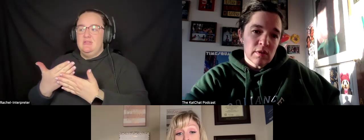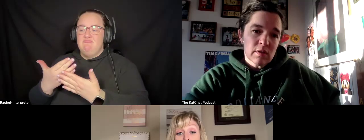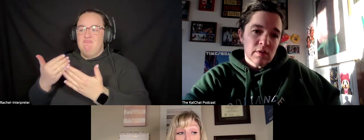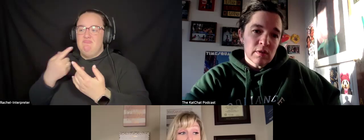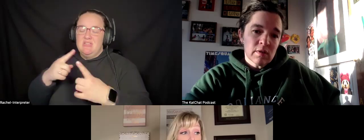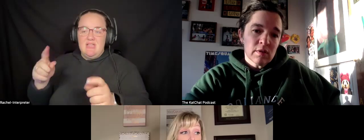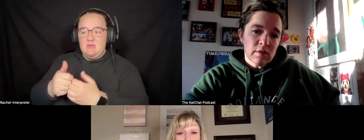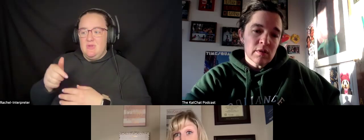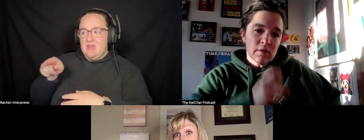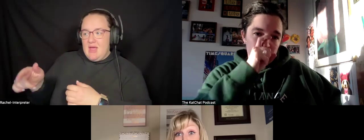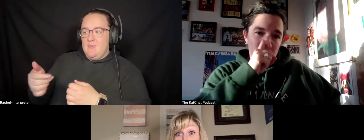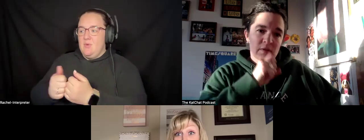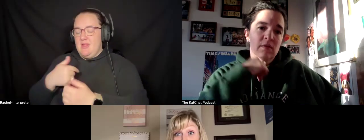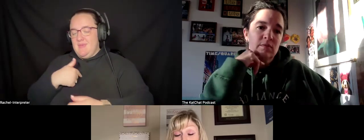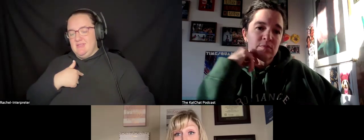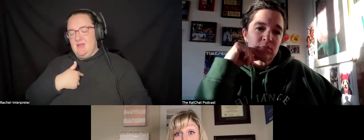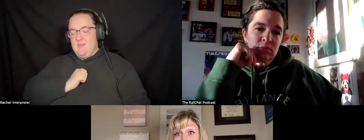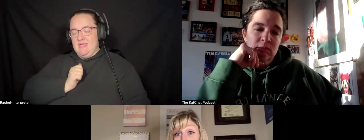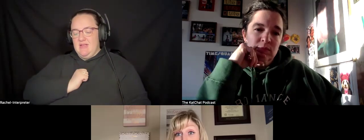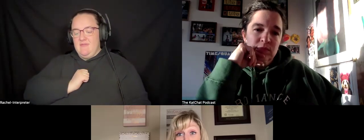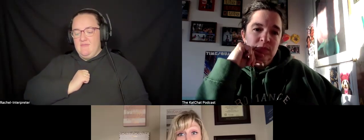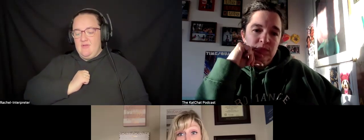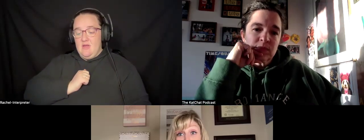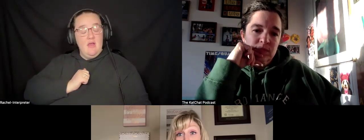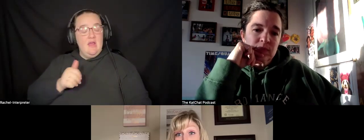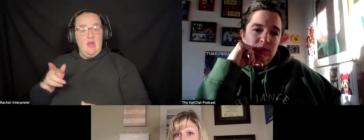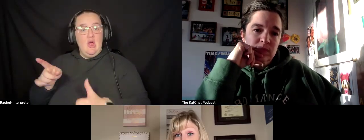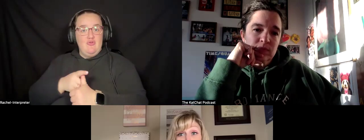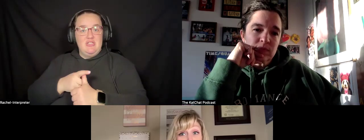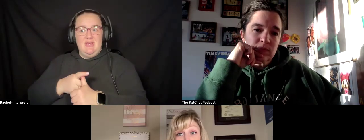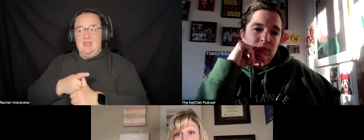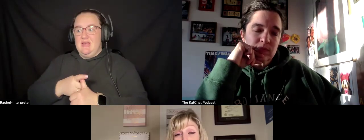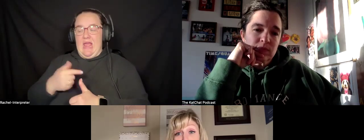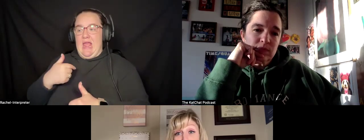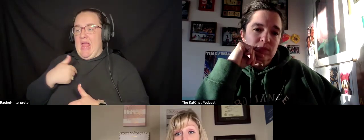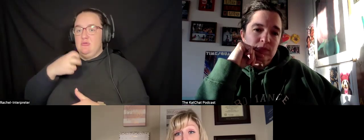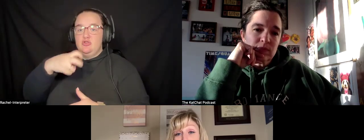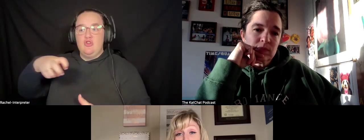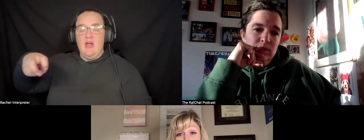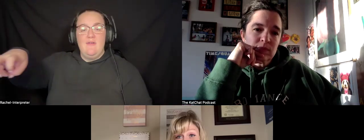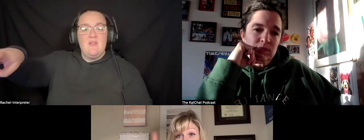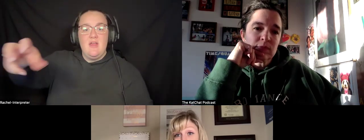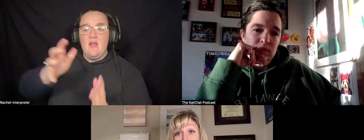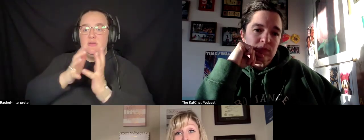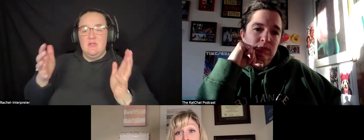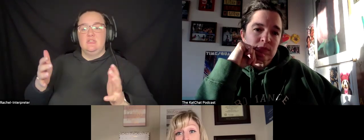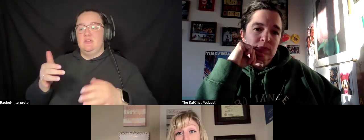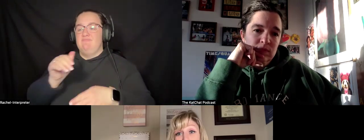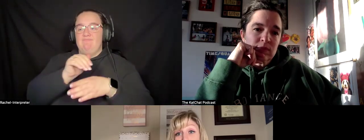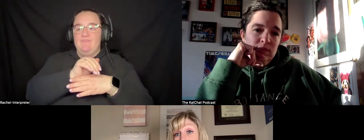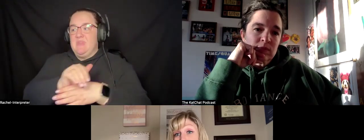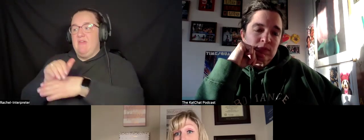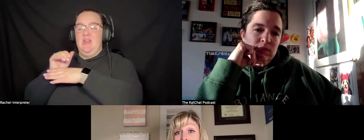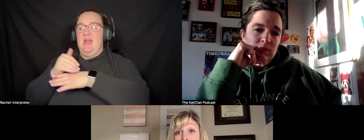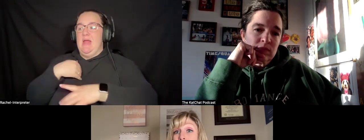But originally it was a travel job. So I was in a different city every day, different hotel every night kind of a thing. I have a 10 state region